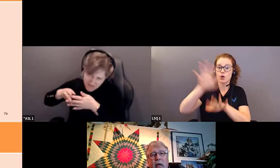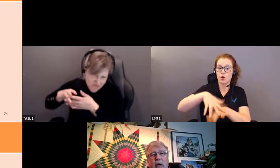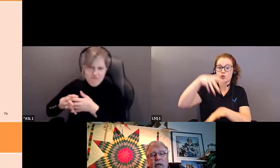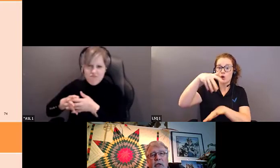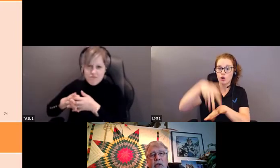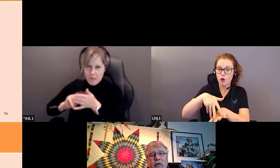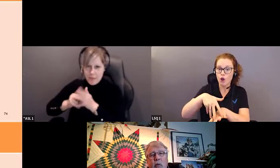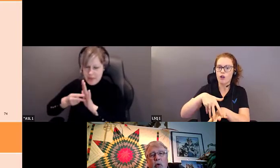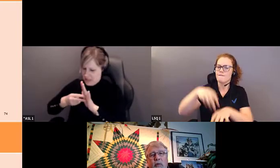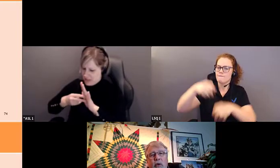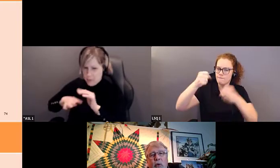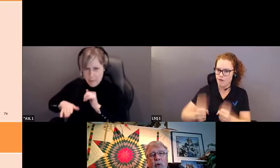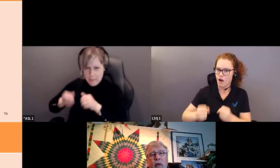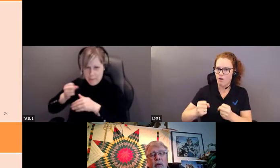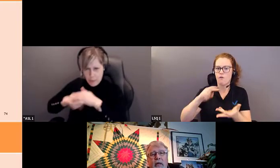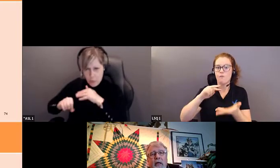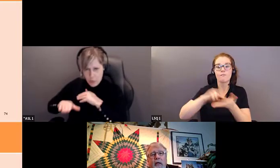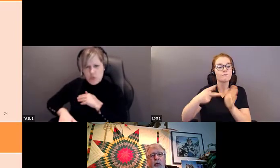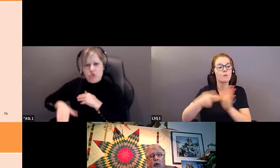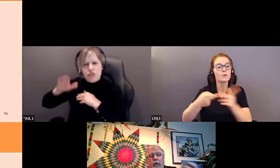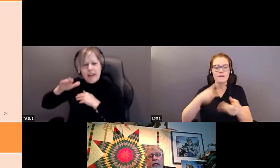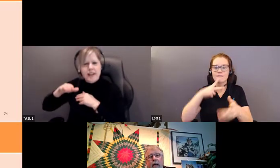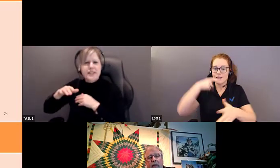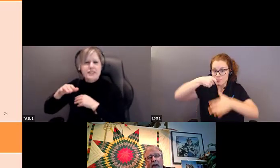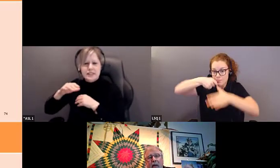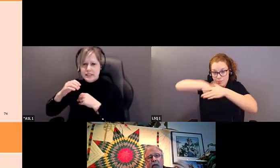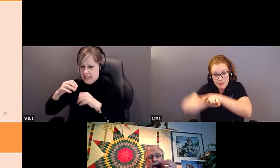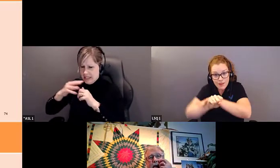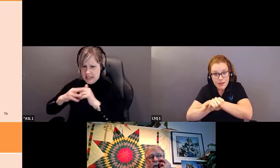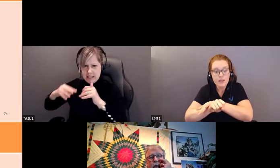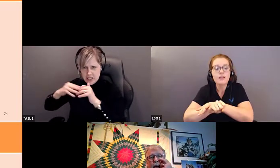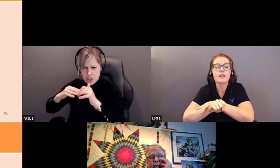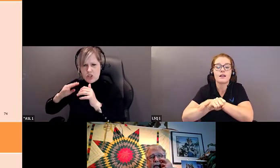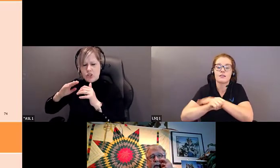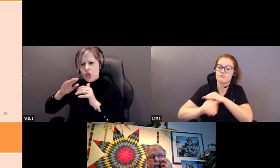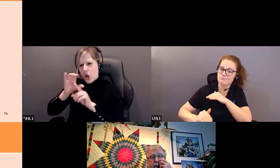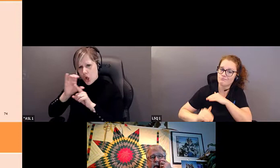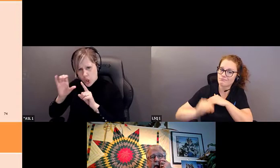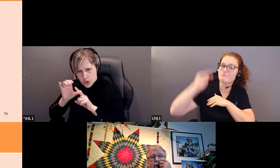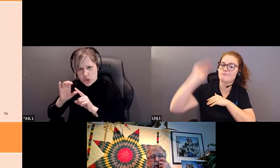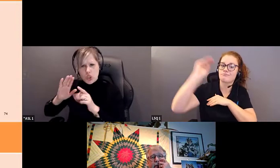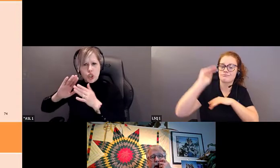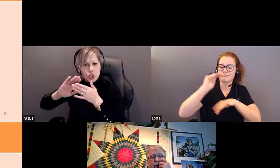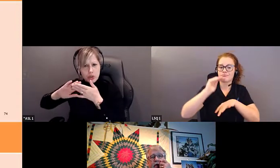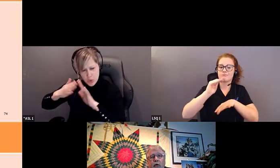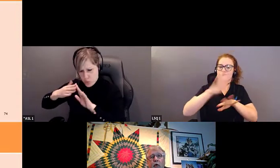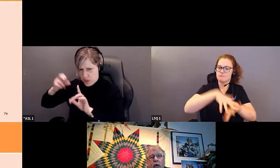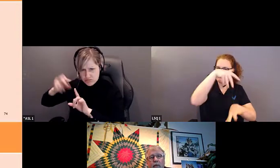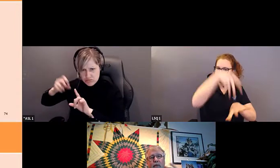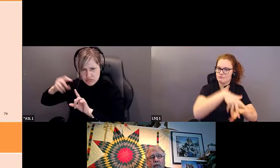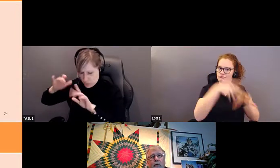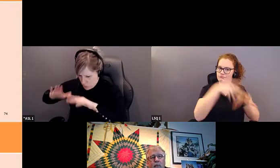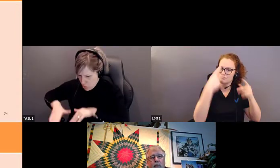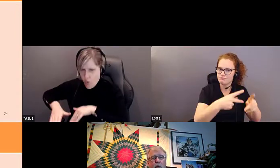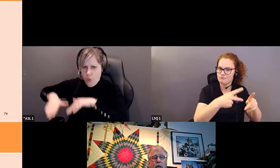raised within our Indigenous worldview, within a community and a family, who have either maintained the practices or have